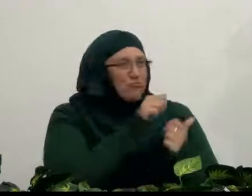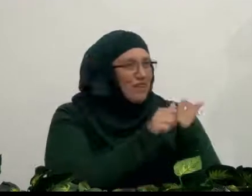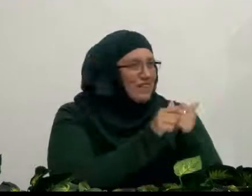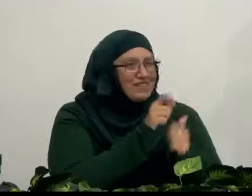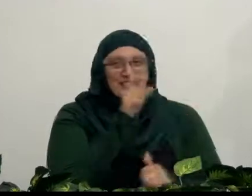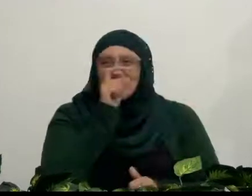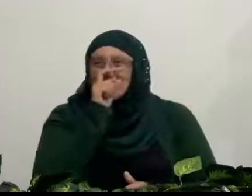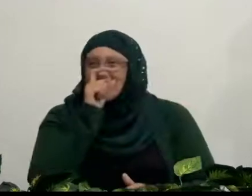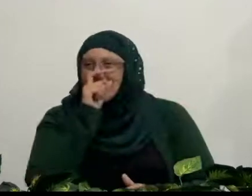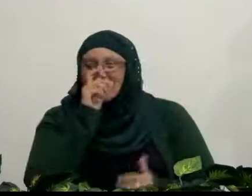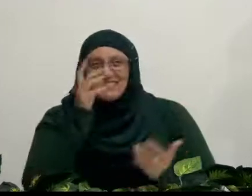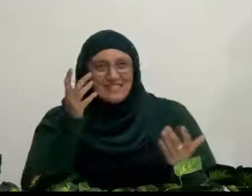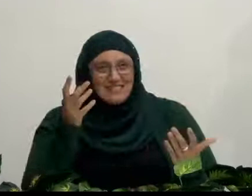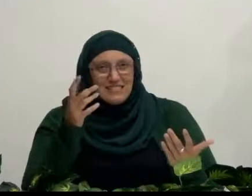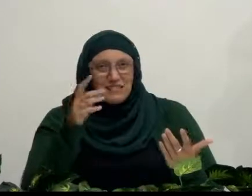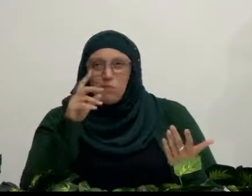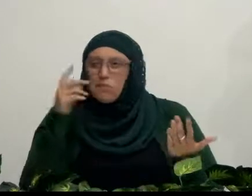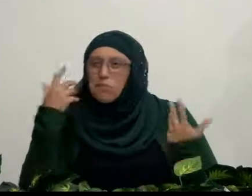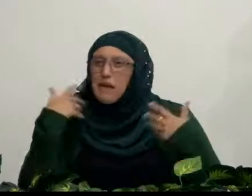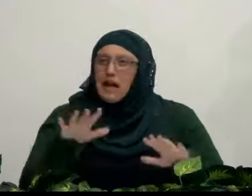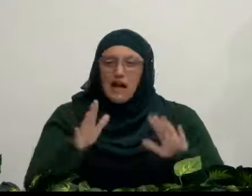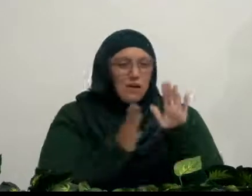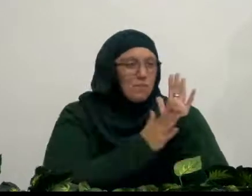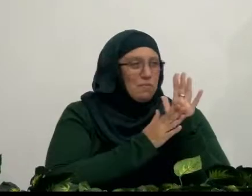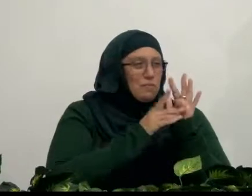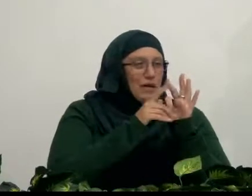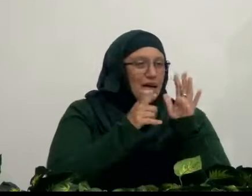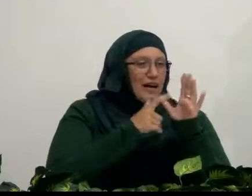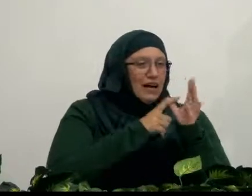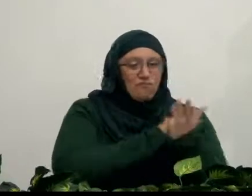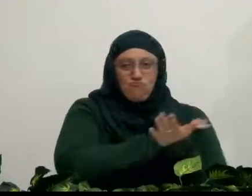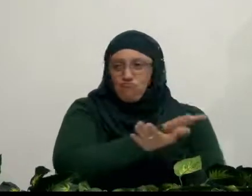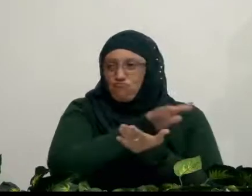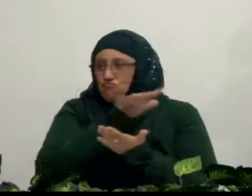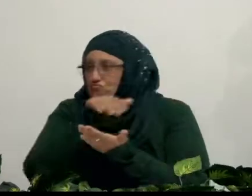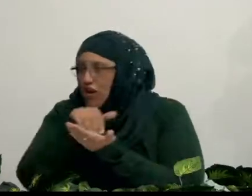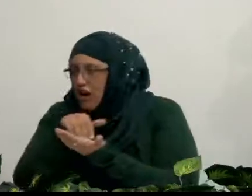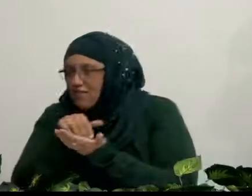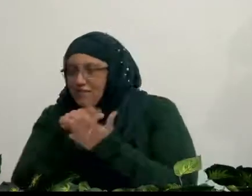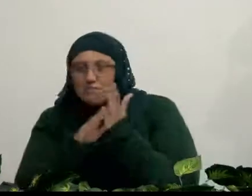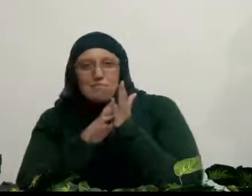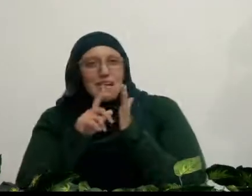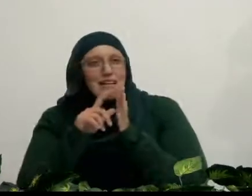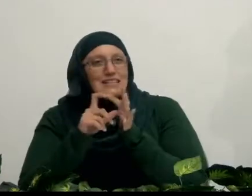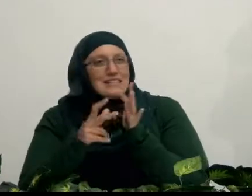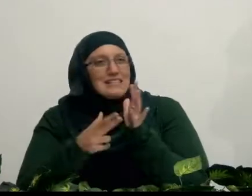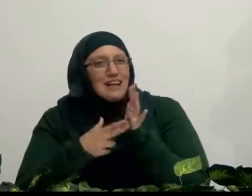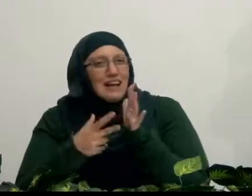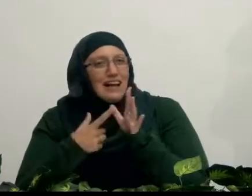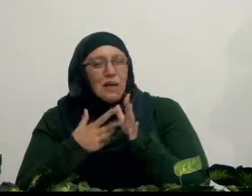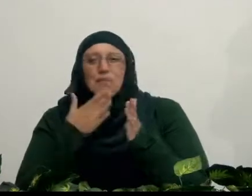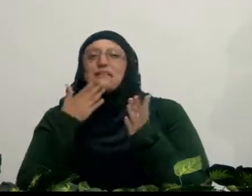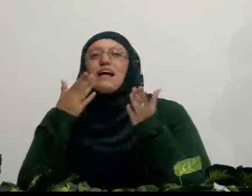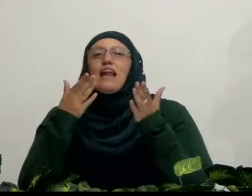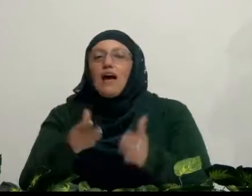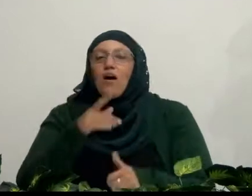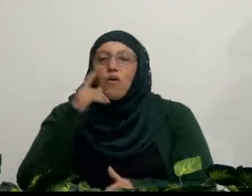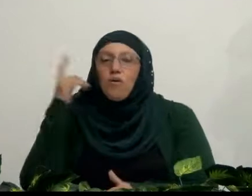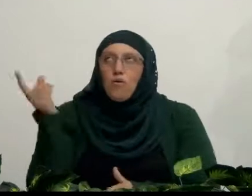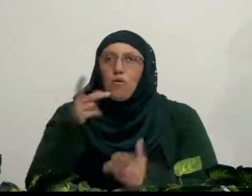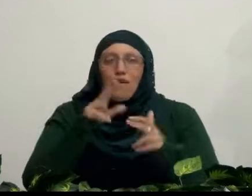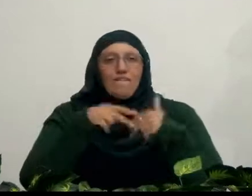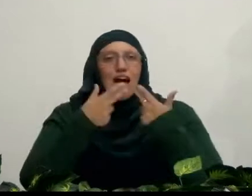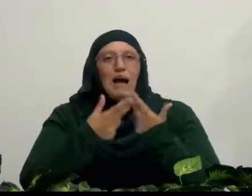have come from Mecca. Now these people are homeless. Let every family accommodate one migrant